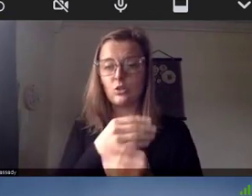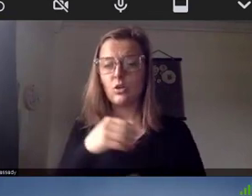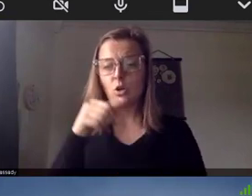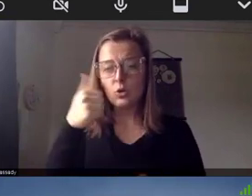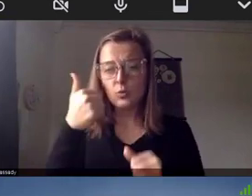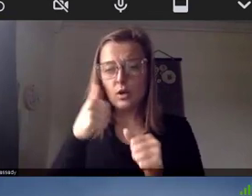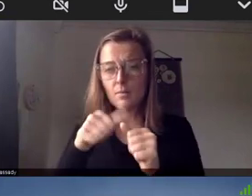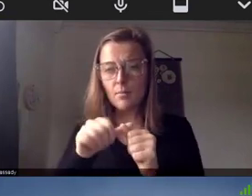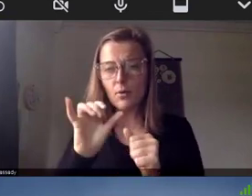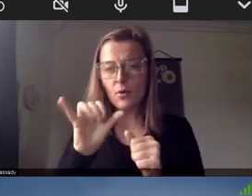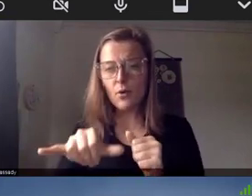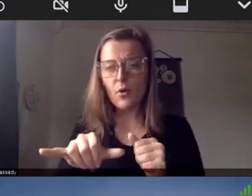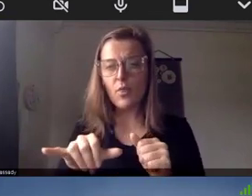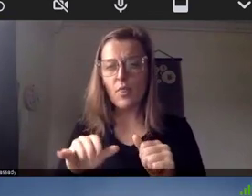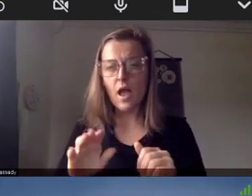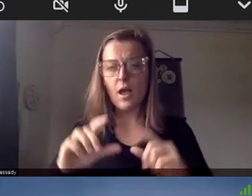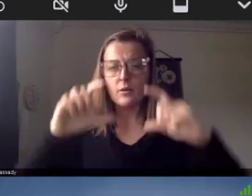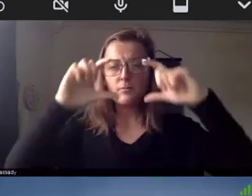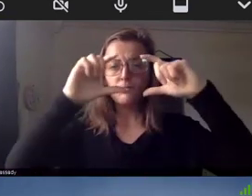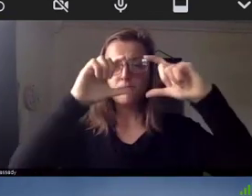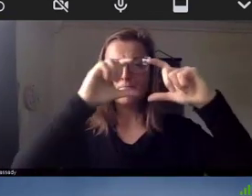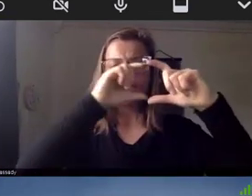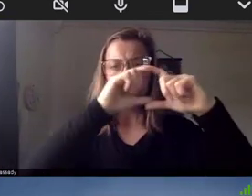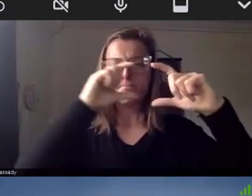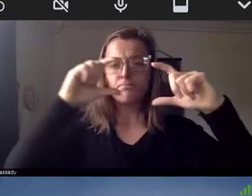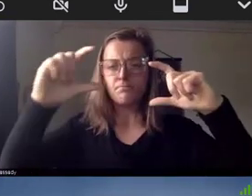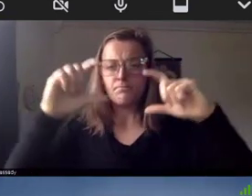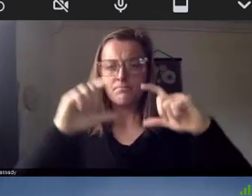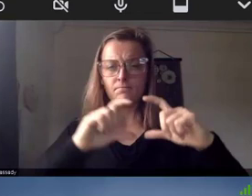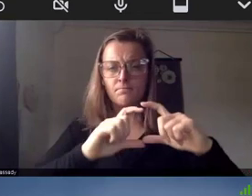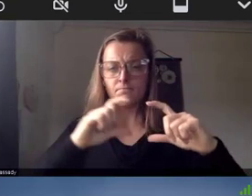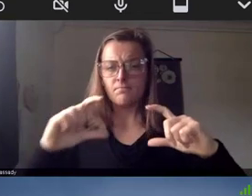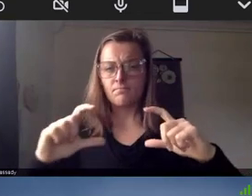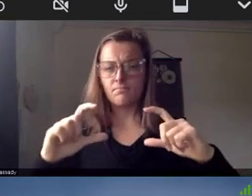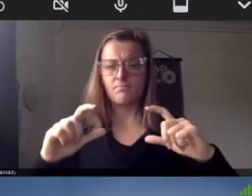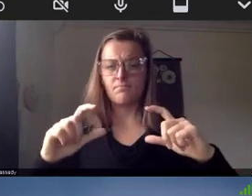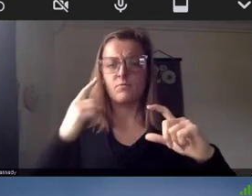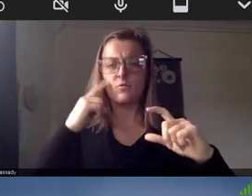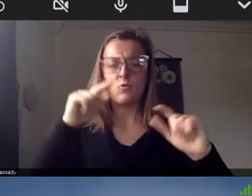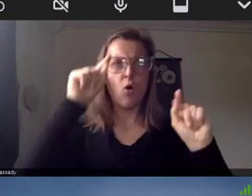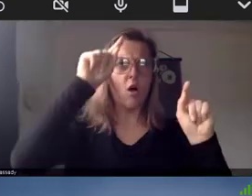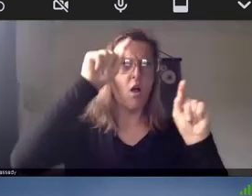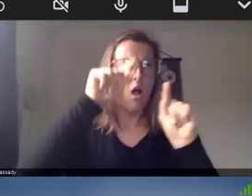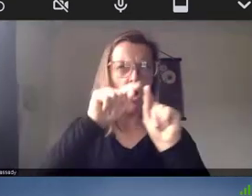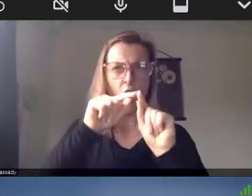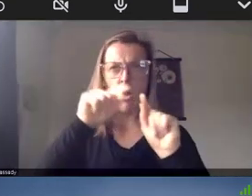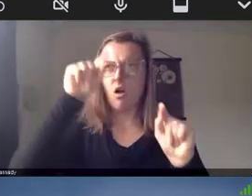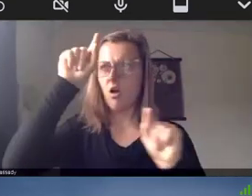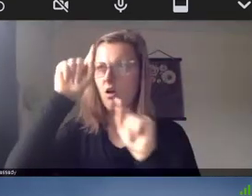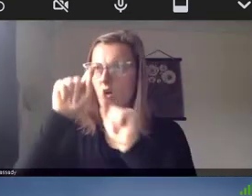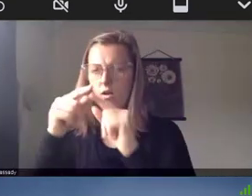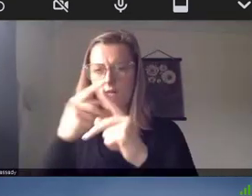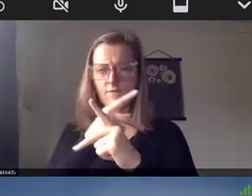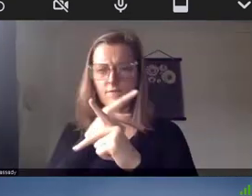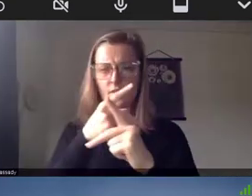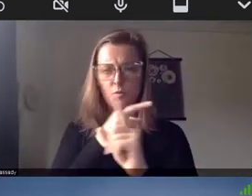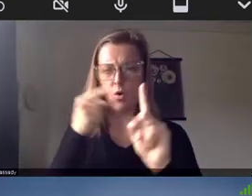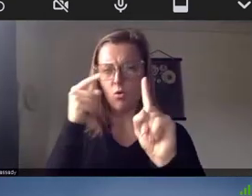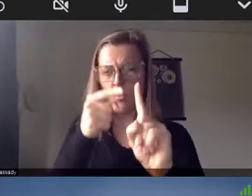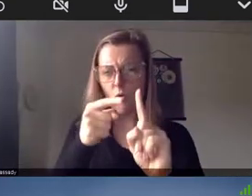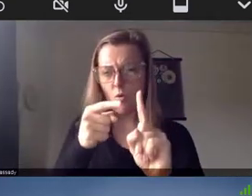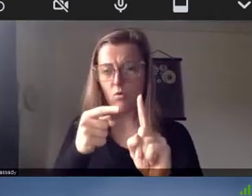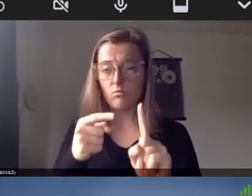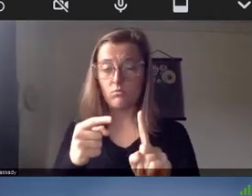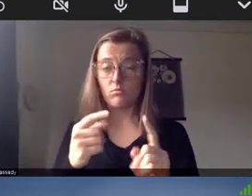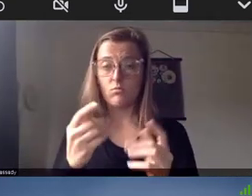good. So you got to know what your objective is. Are you trying to find the size of the heat exchanger, or are you trying to find how much heat